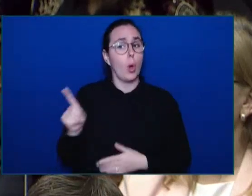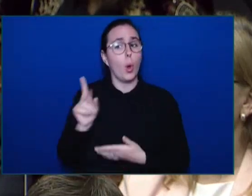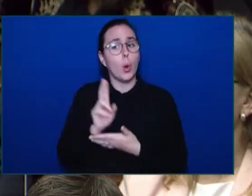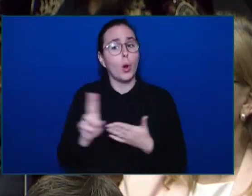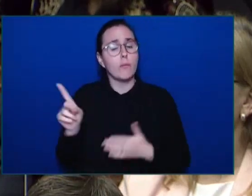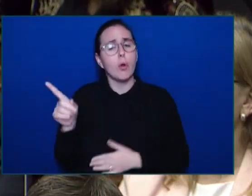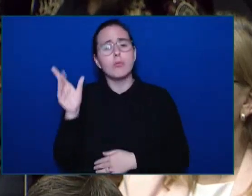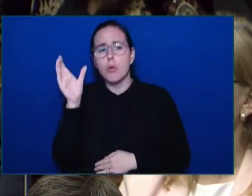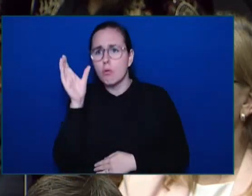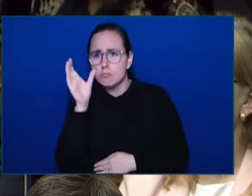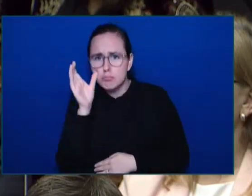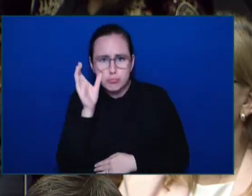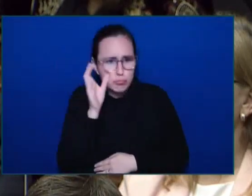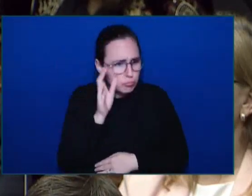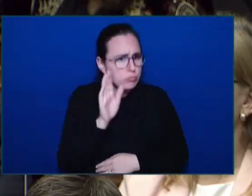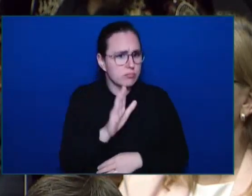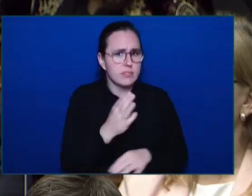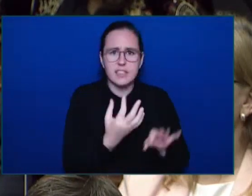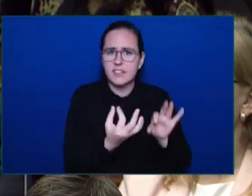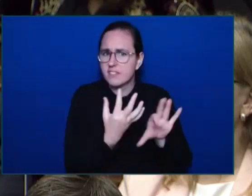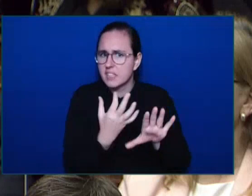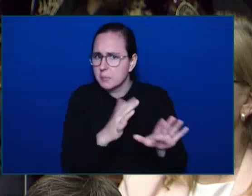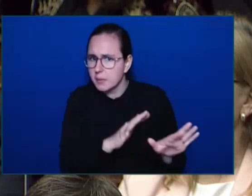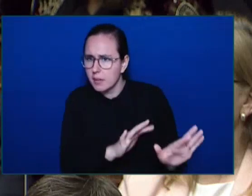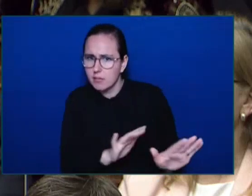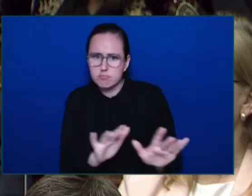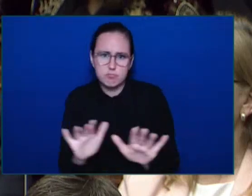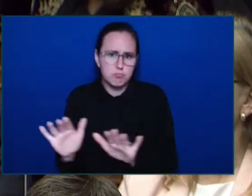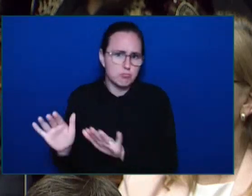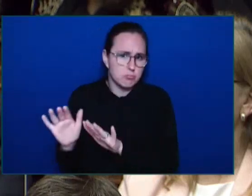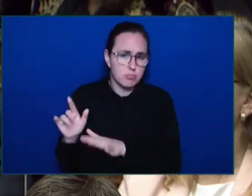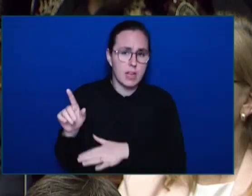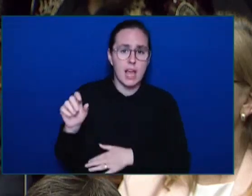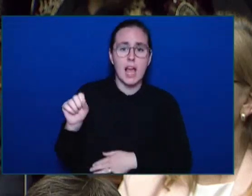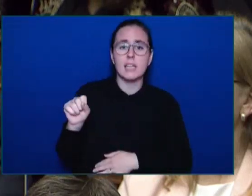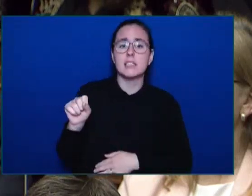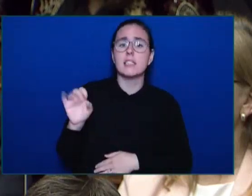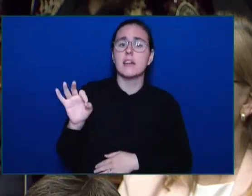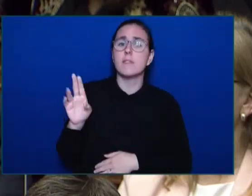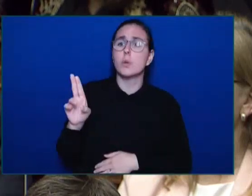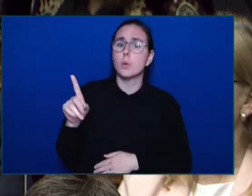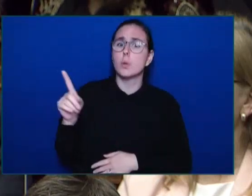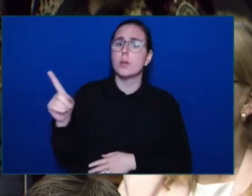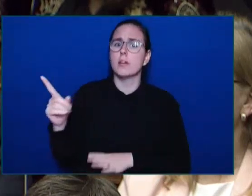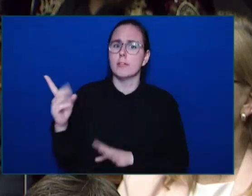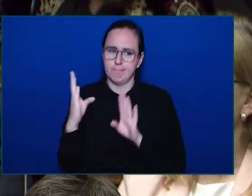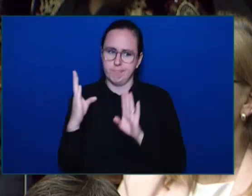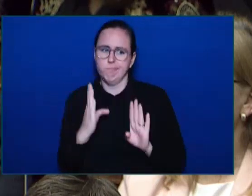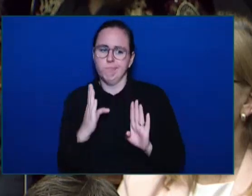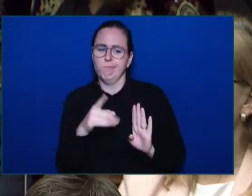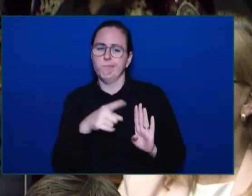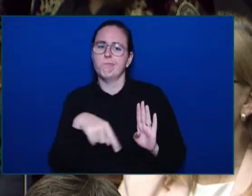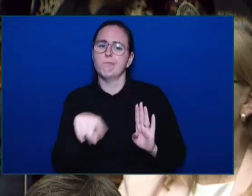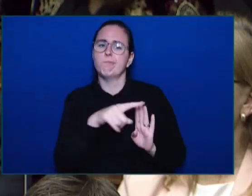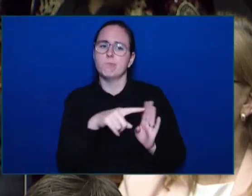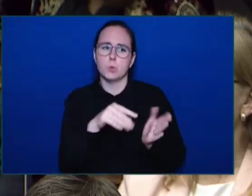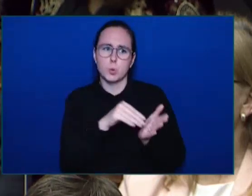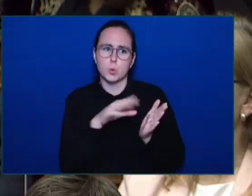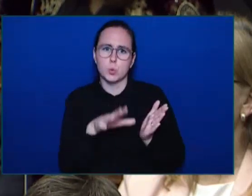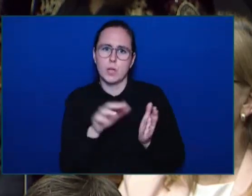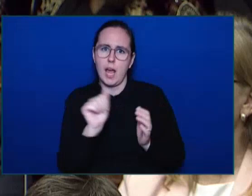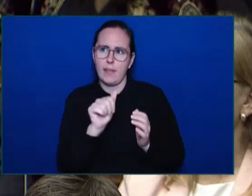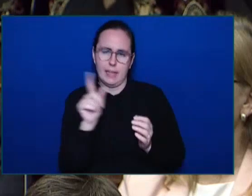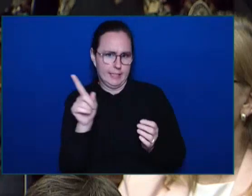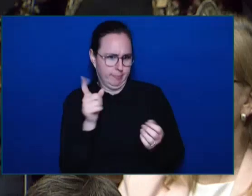will say that SFU has been paying particular attention to the student athletes, supporting them with their commitment to